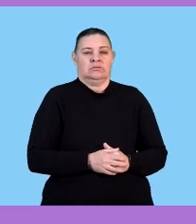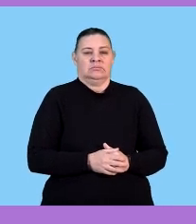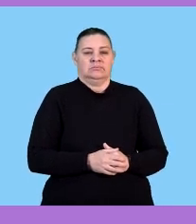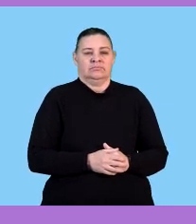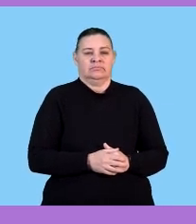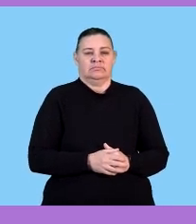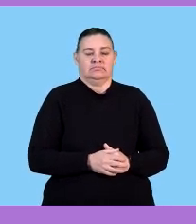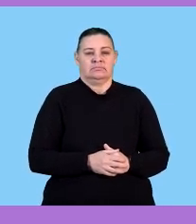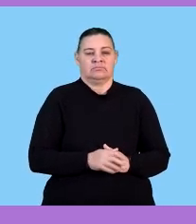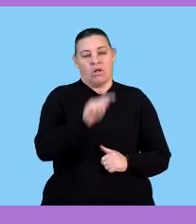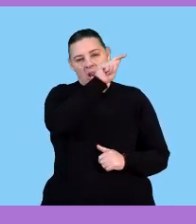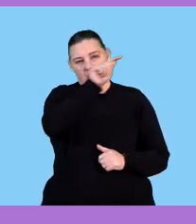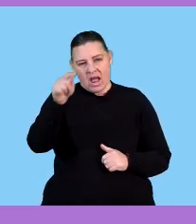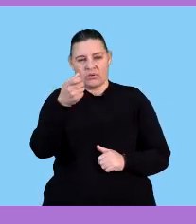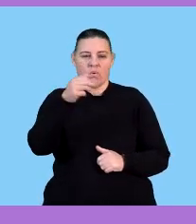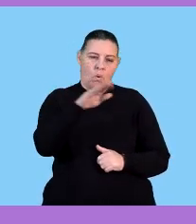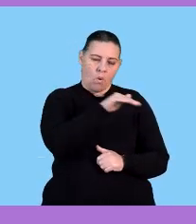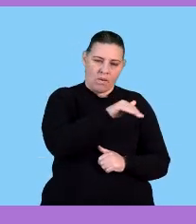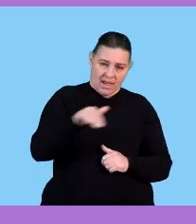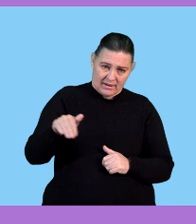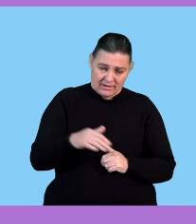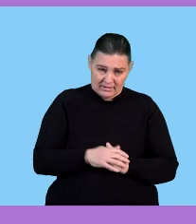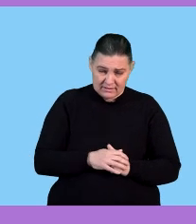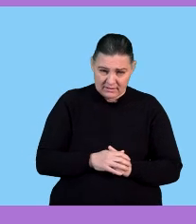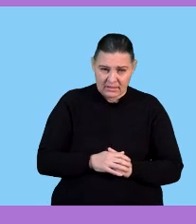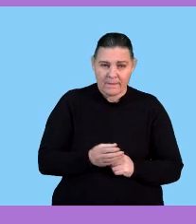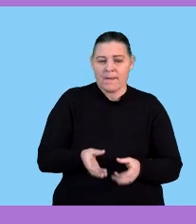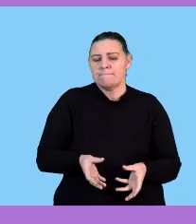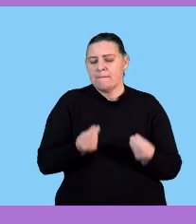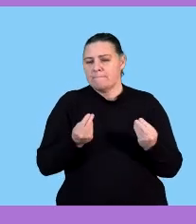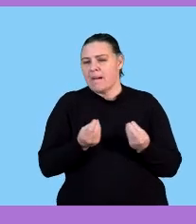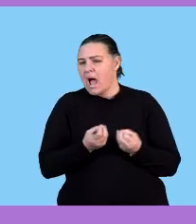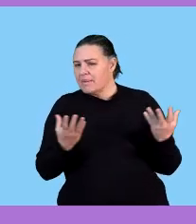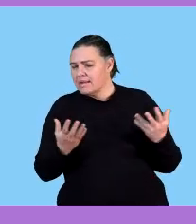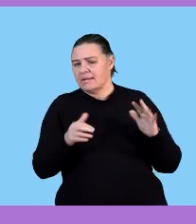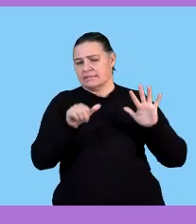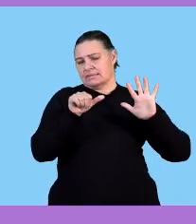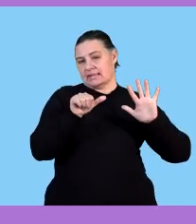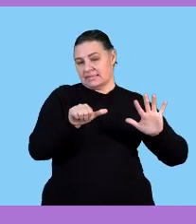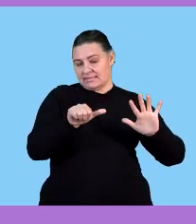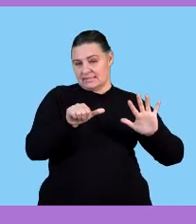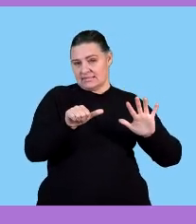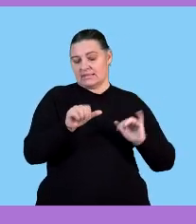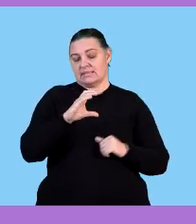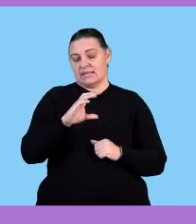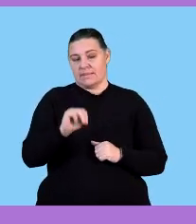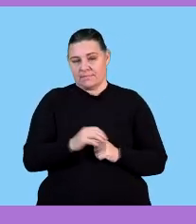all right, or the one at the bottom. And when I measured that, I got 6. So that's